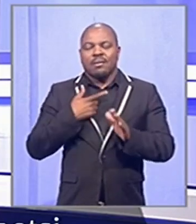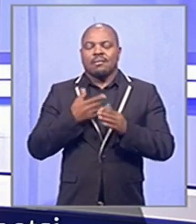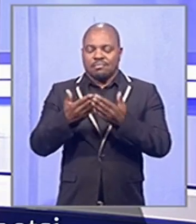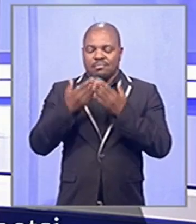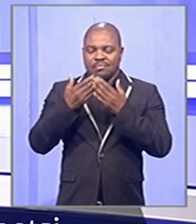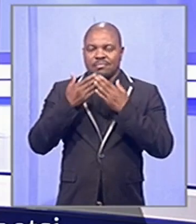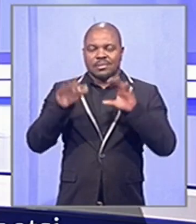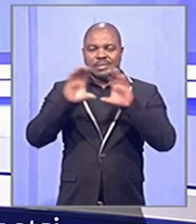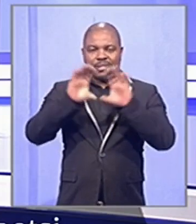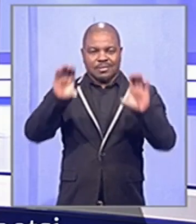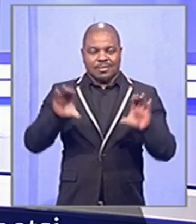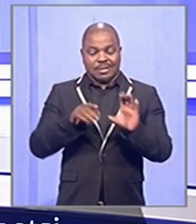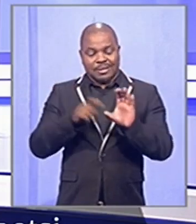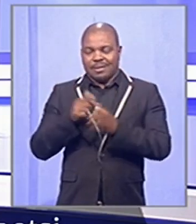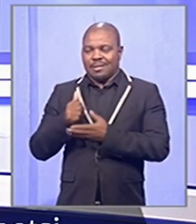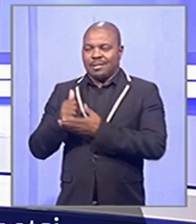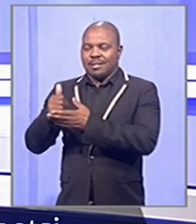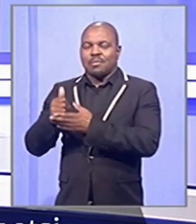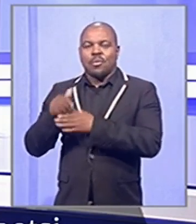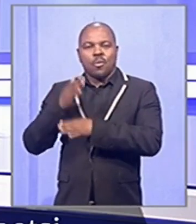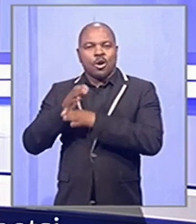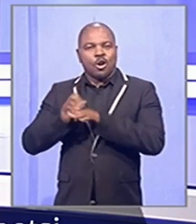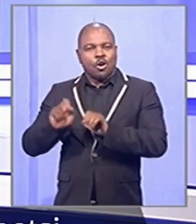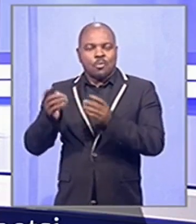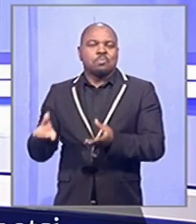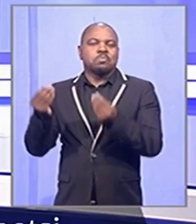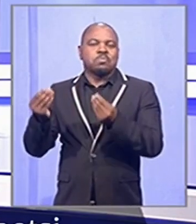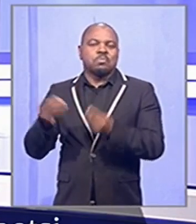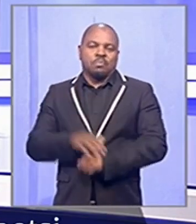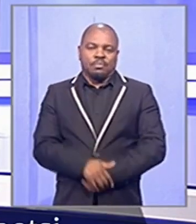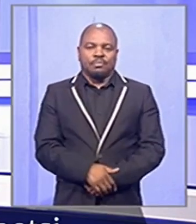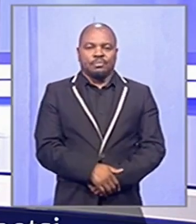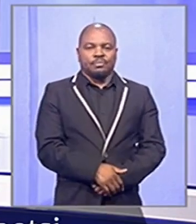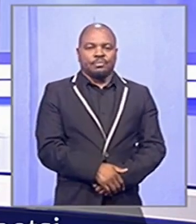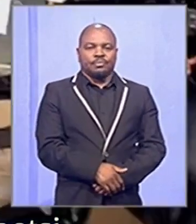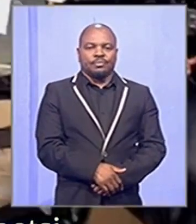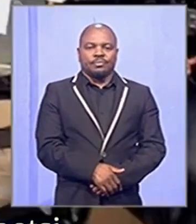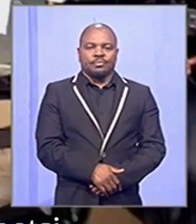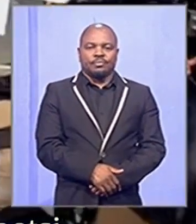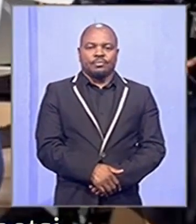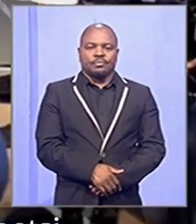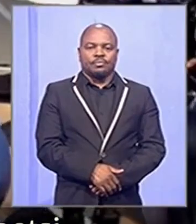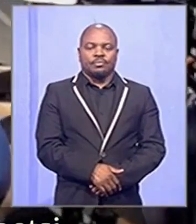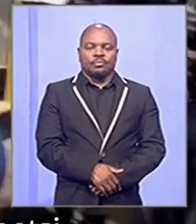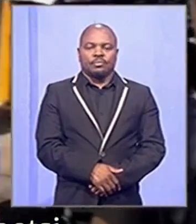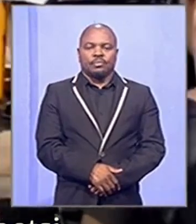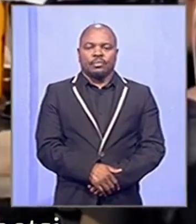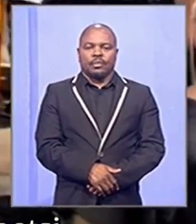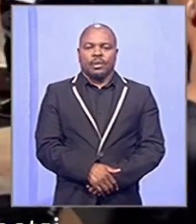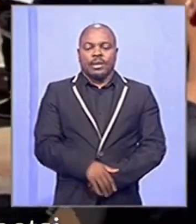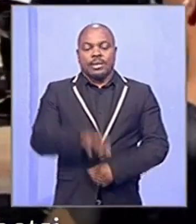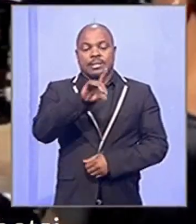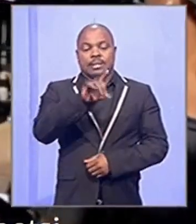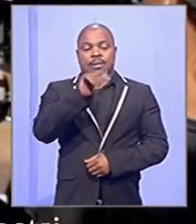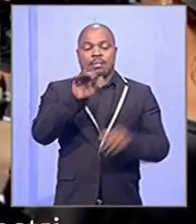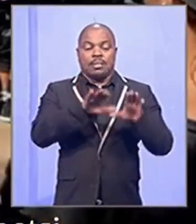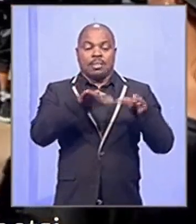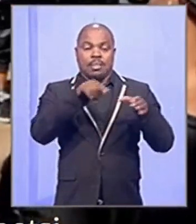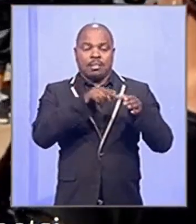mosebetsi batjheng ka ho kenya tshebetsong seo ba reng ke sebediso ya mangolo a thuto a tla fana ka menyetla